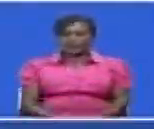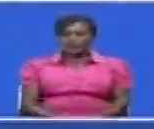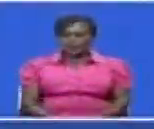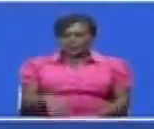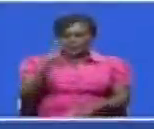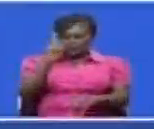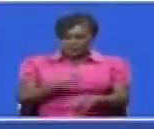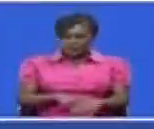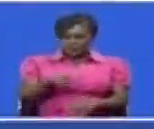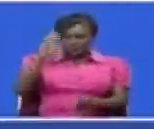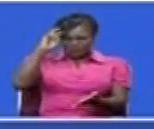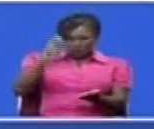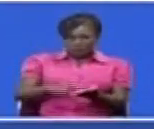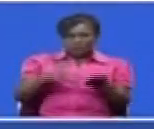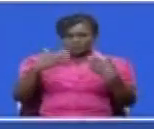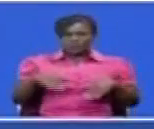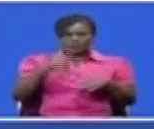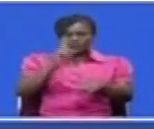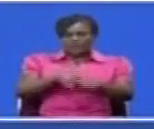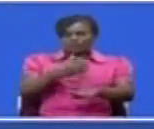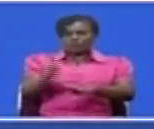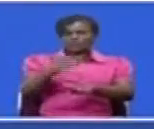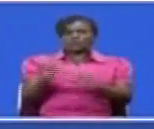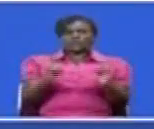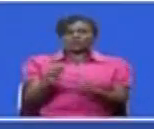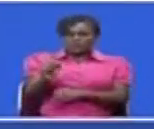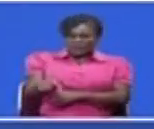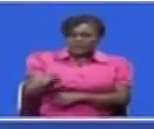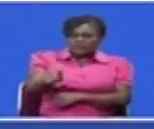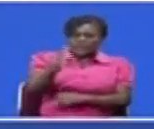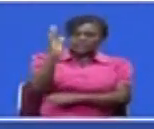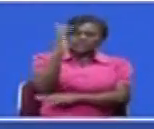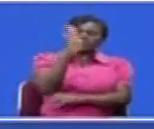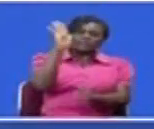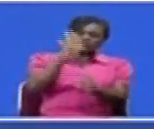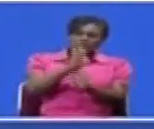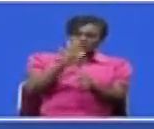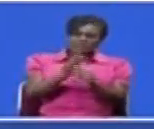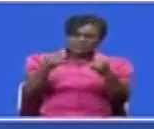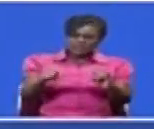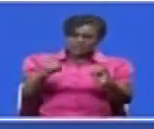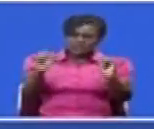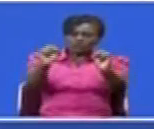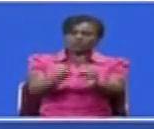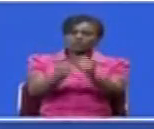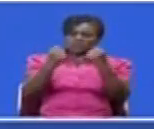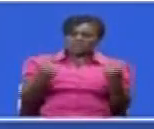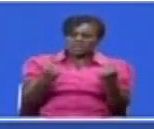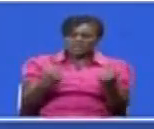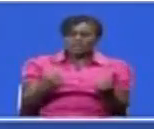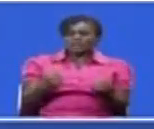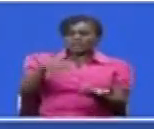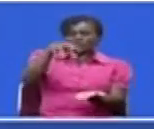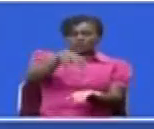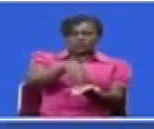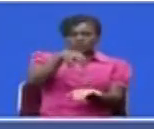One can easily notice that the people here have no time to waste, planting as many trees as they can as they try to save the already dying ecosystem. As we